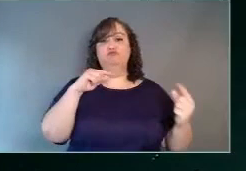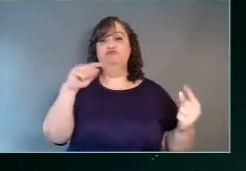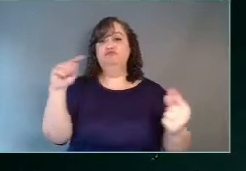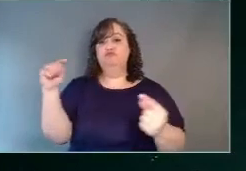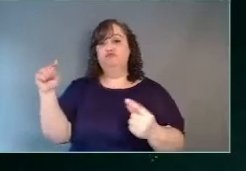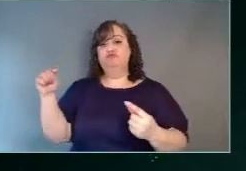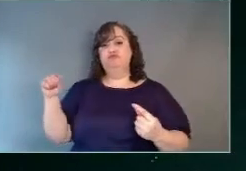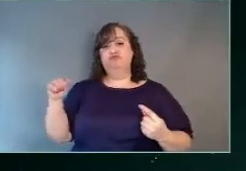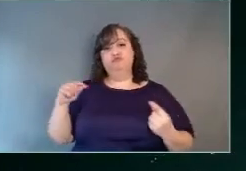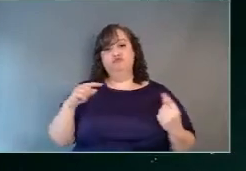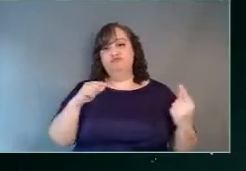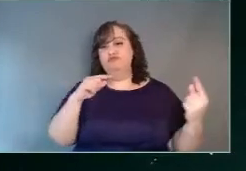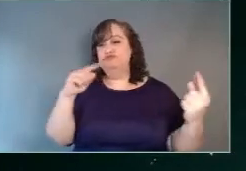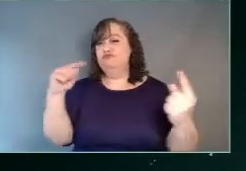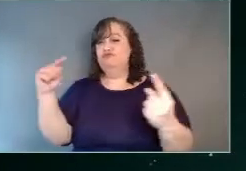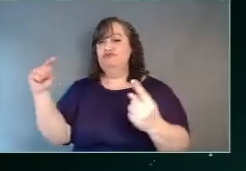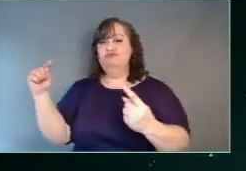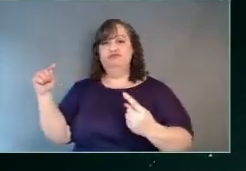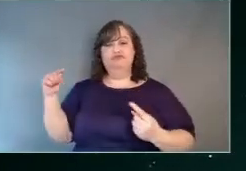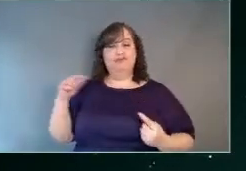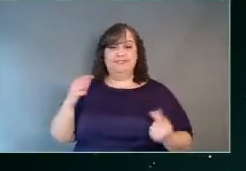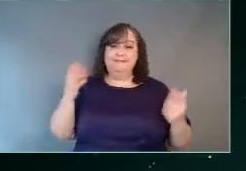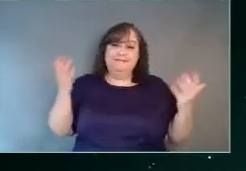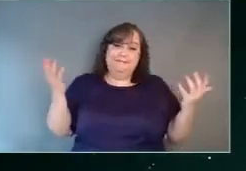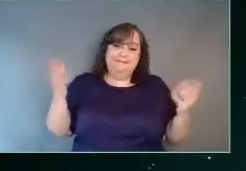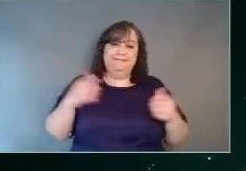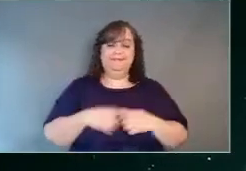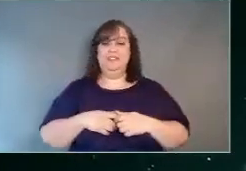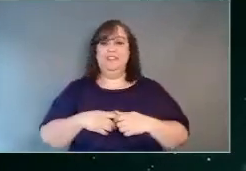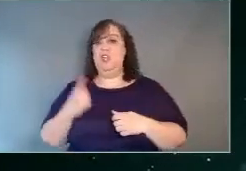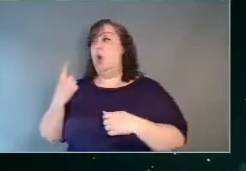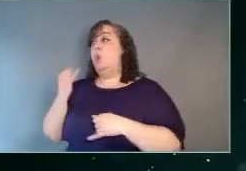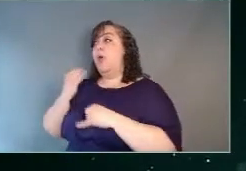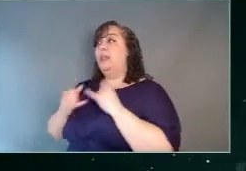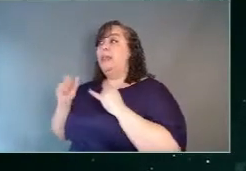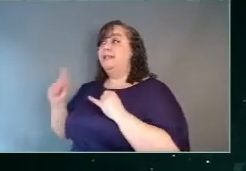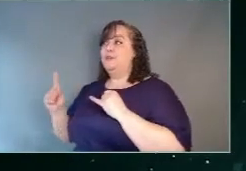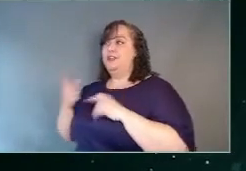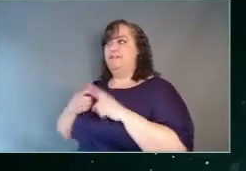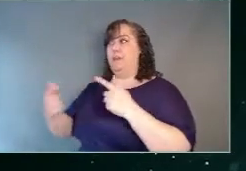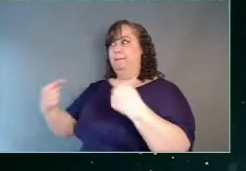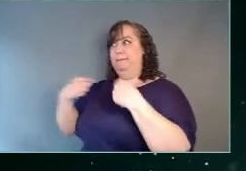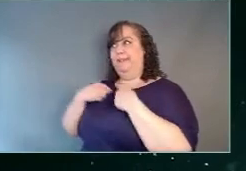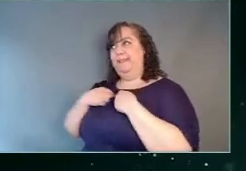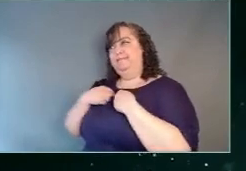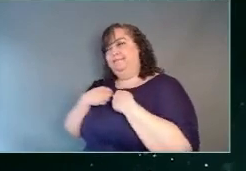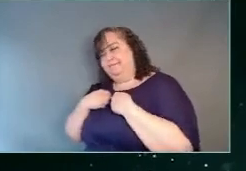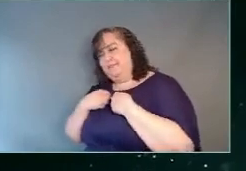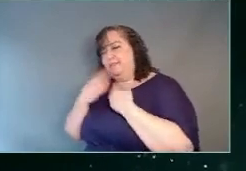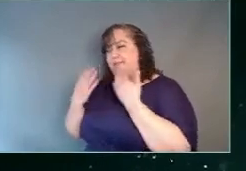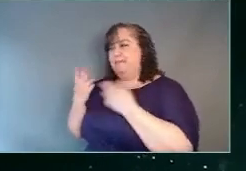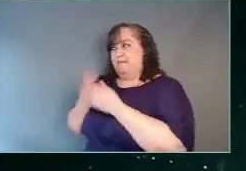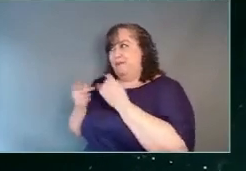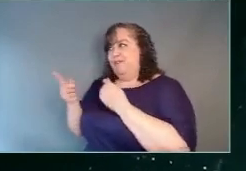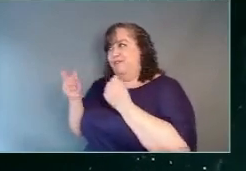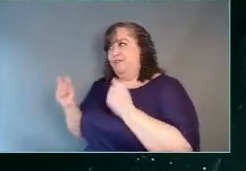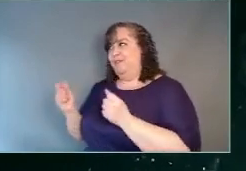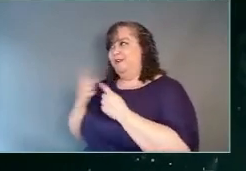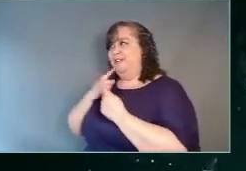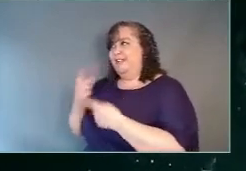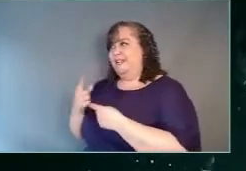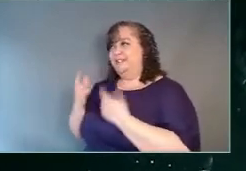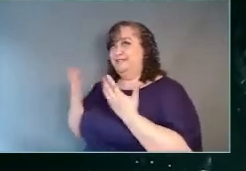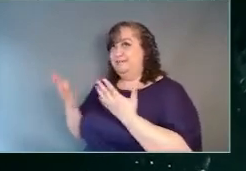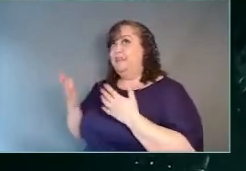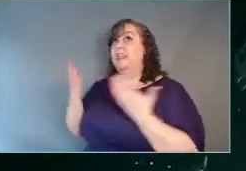I have one last question, and it's from me. Maybe both of you could answer if we have a few moments. What advice would you have for viewers who